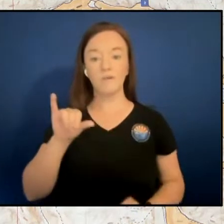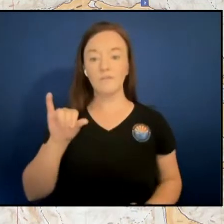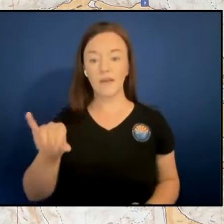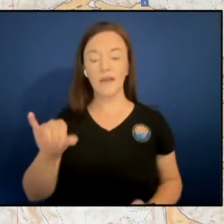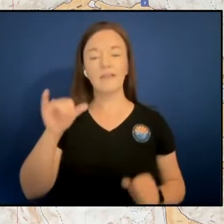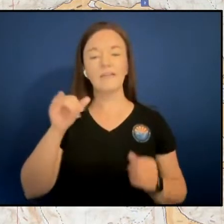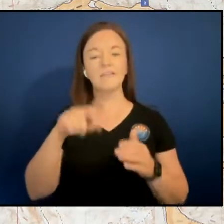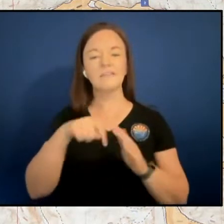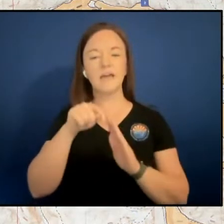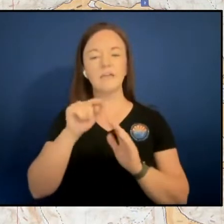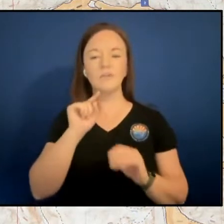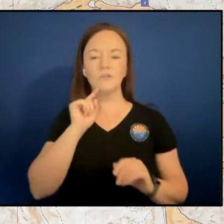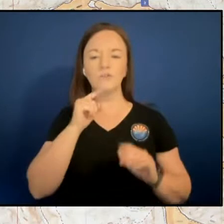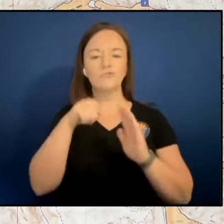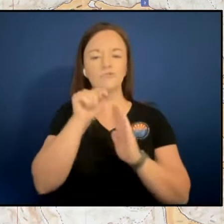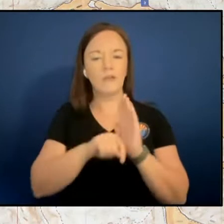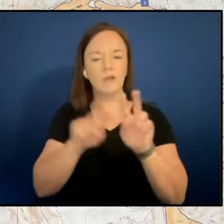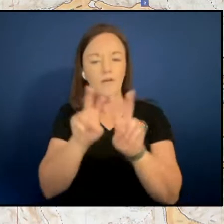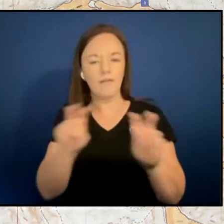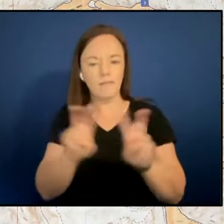thinking, and